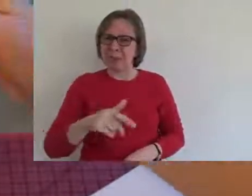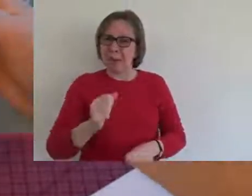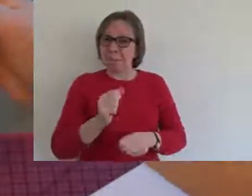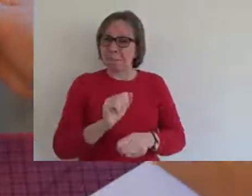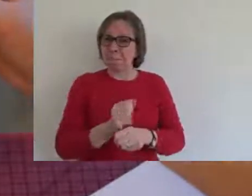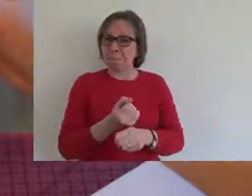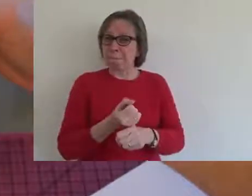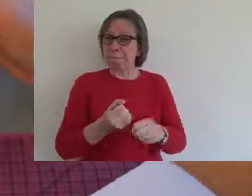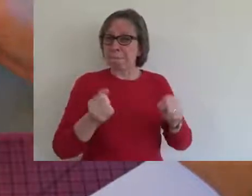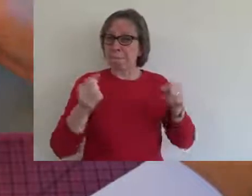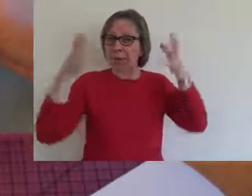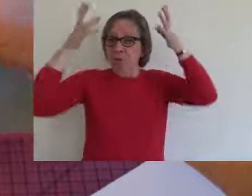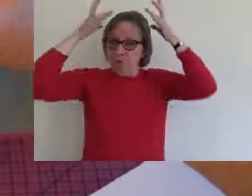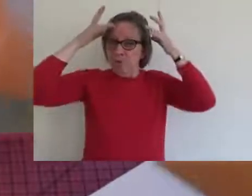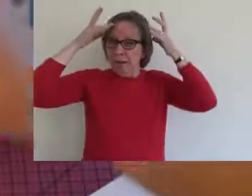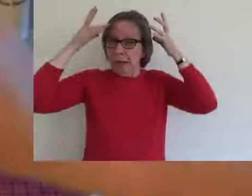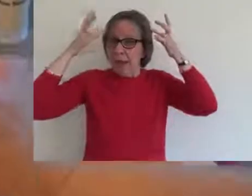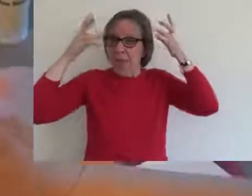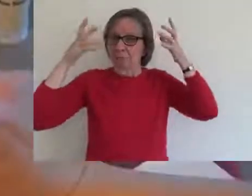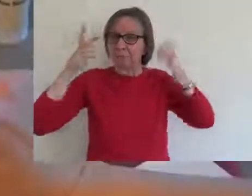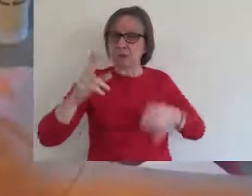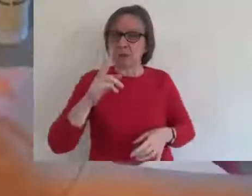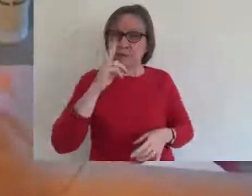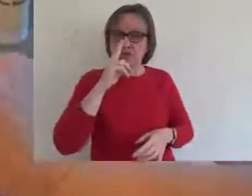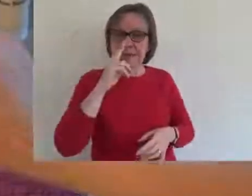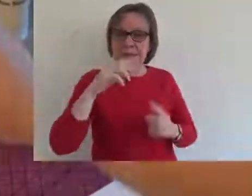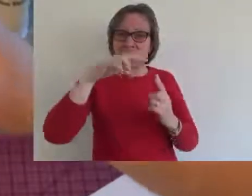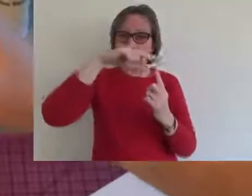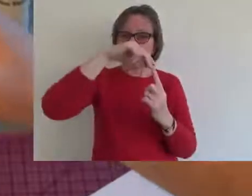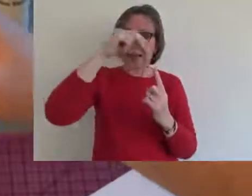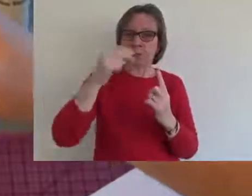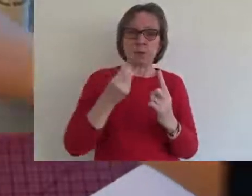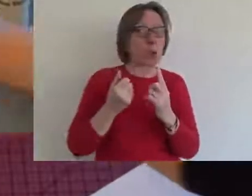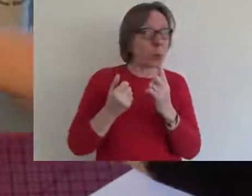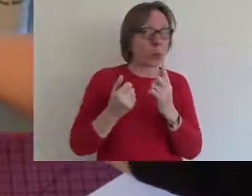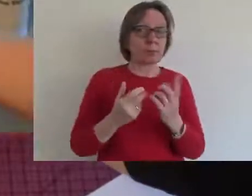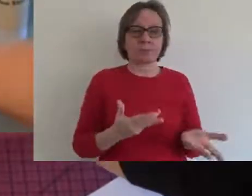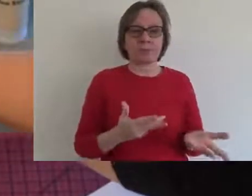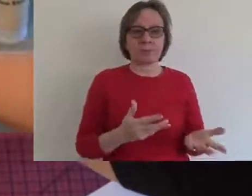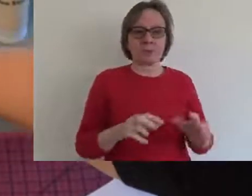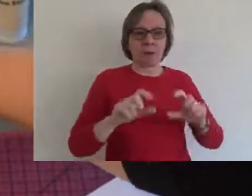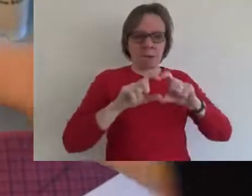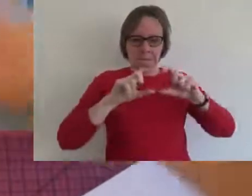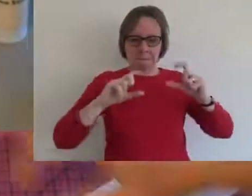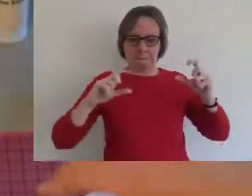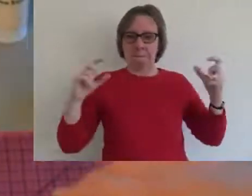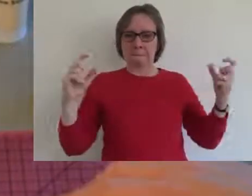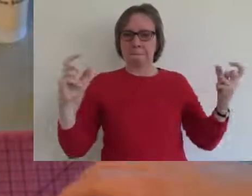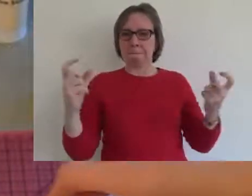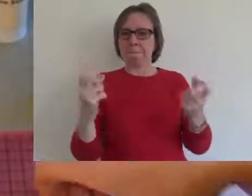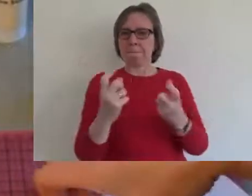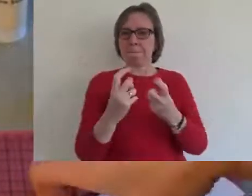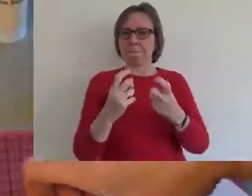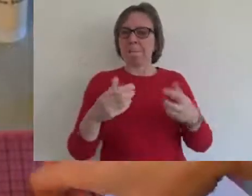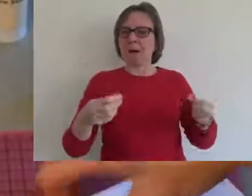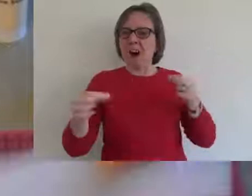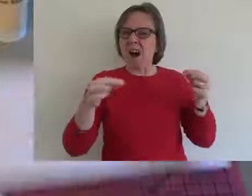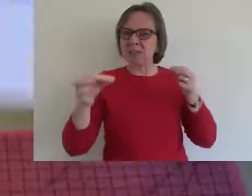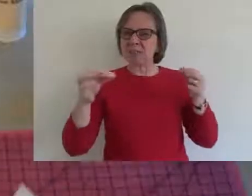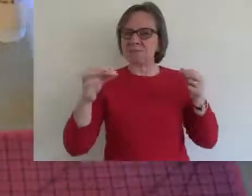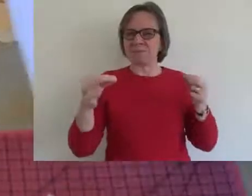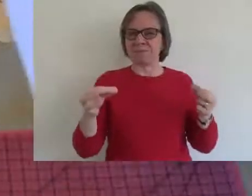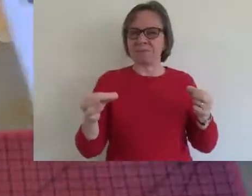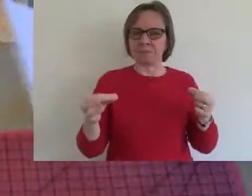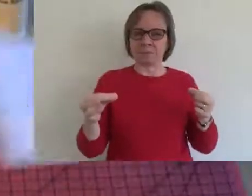with children is to make a crown with some pretend candles on. So I've taken some strips of